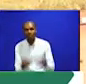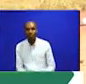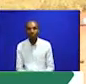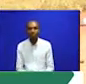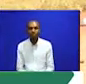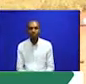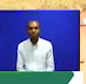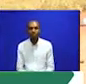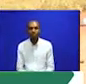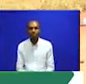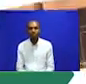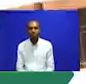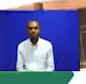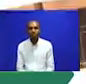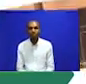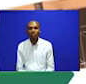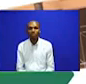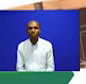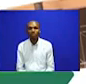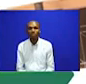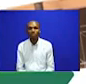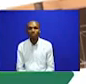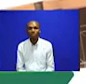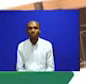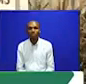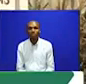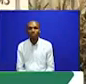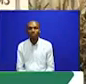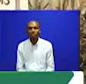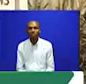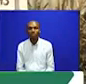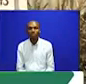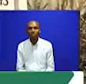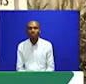Nyamira, Ginko Reporteria, Ndizi TV, Job Ma.